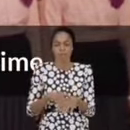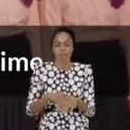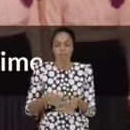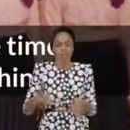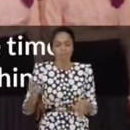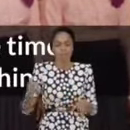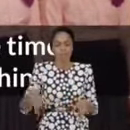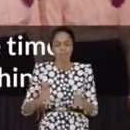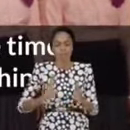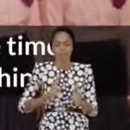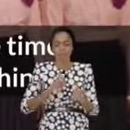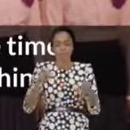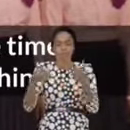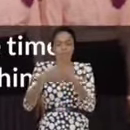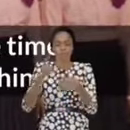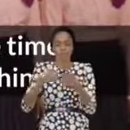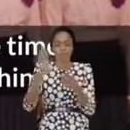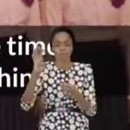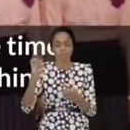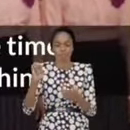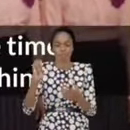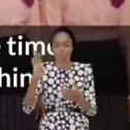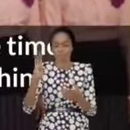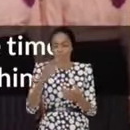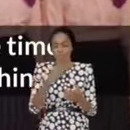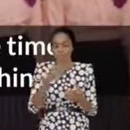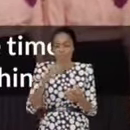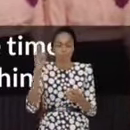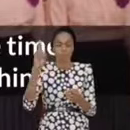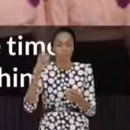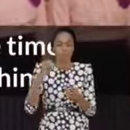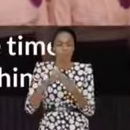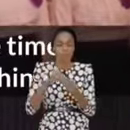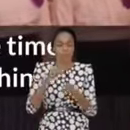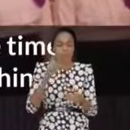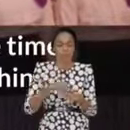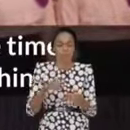So let us go back to Bethel one more time. Let the